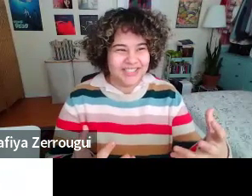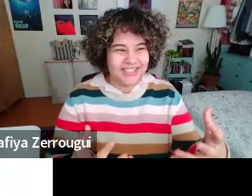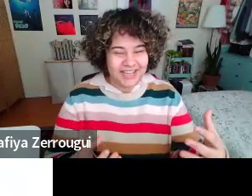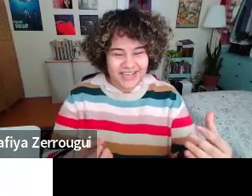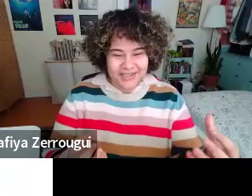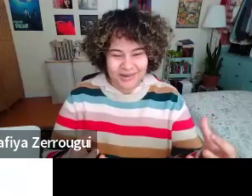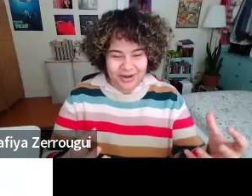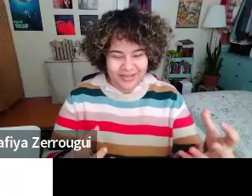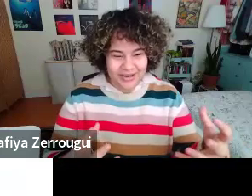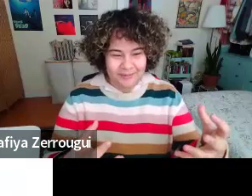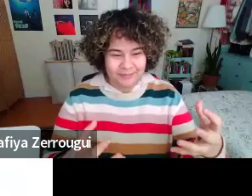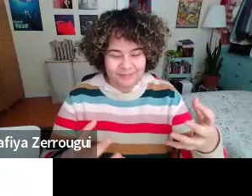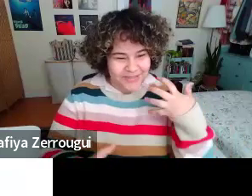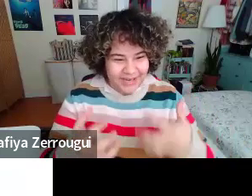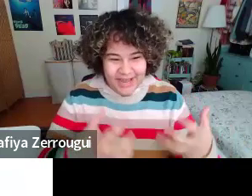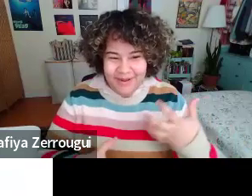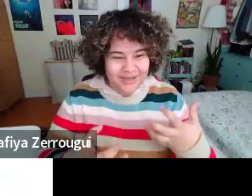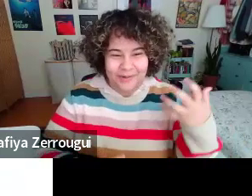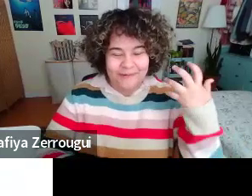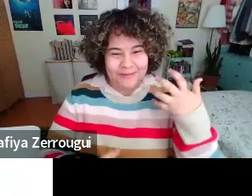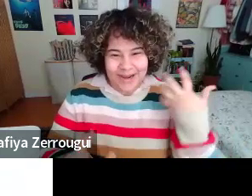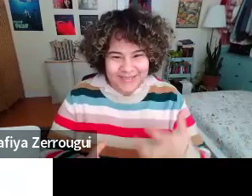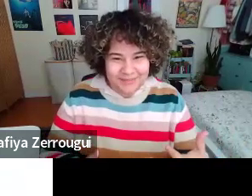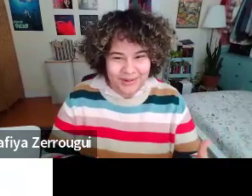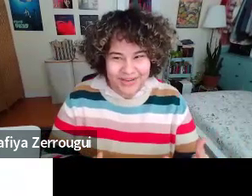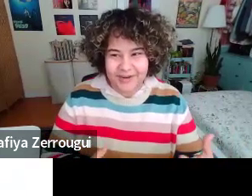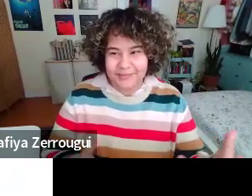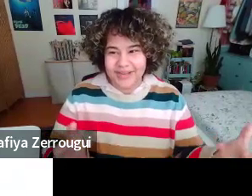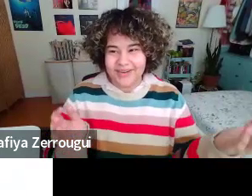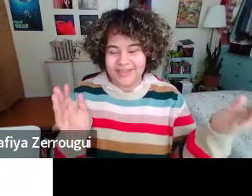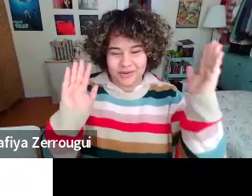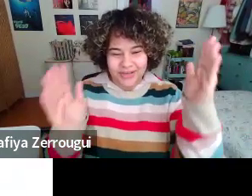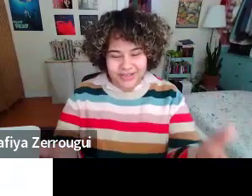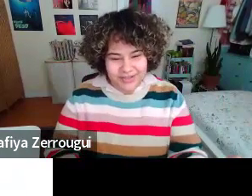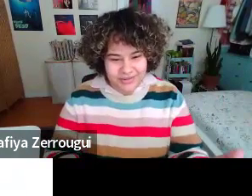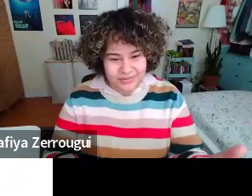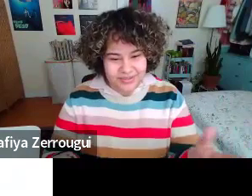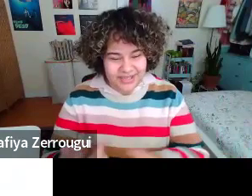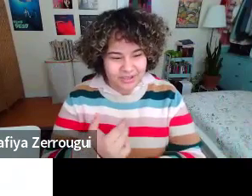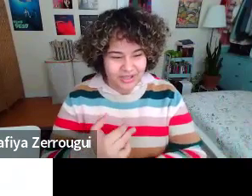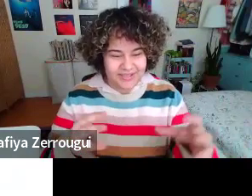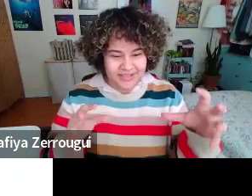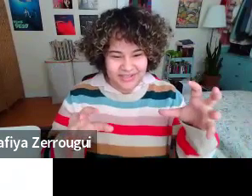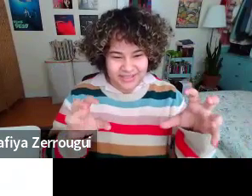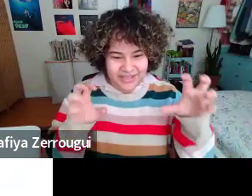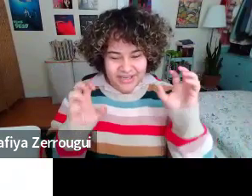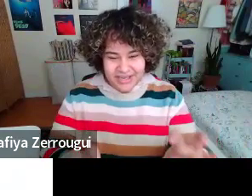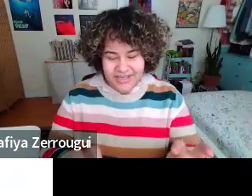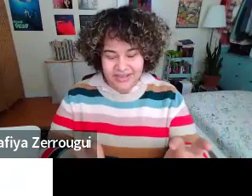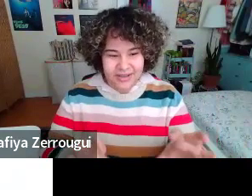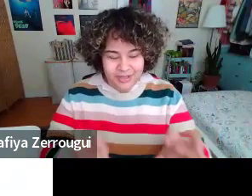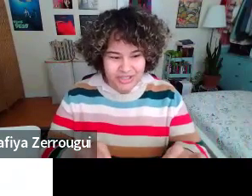challenge to take, a dynamic, basketball game and turn it into snapshots and just